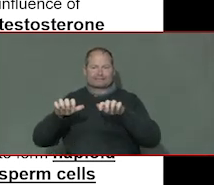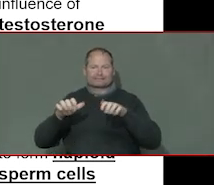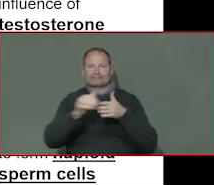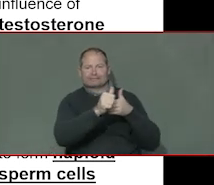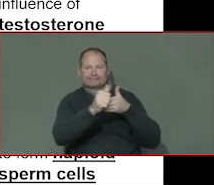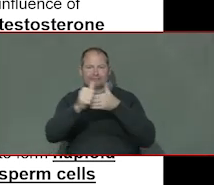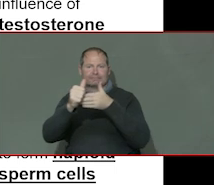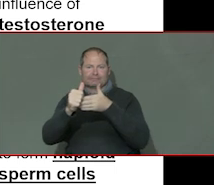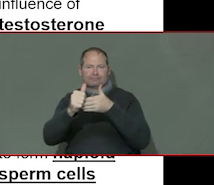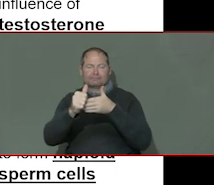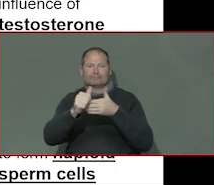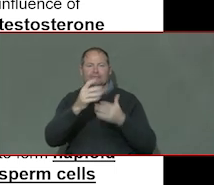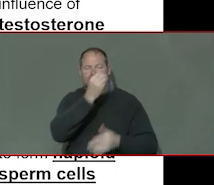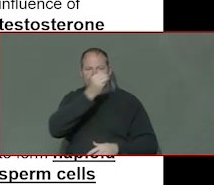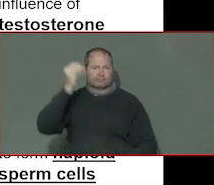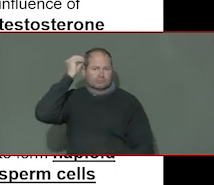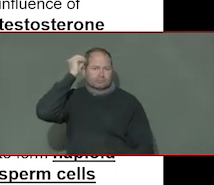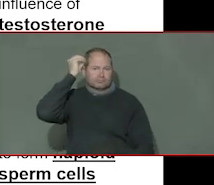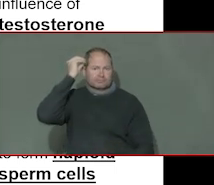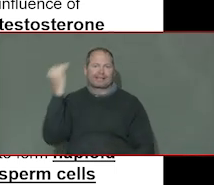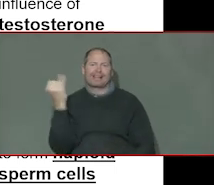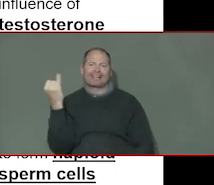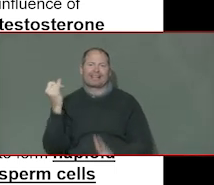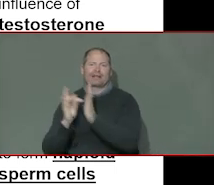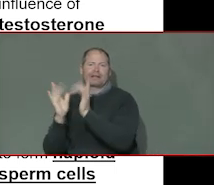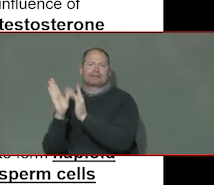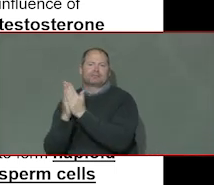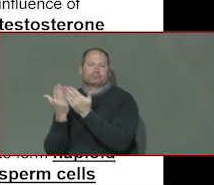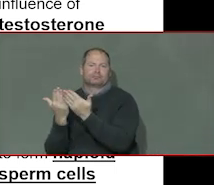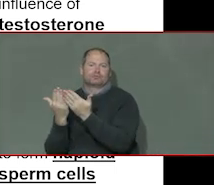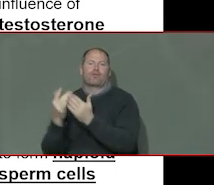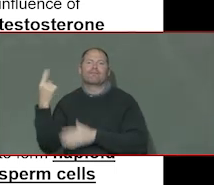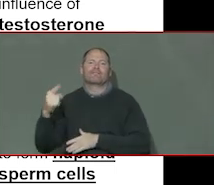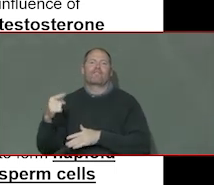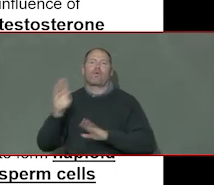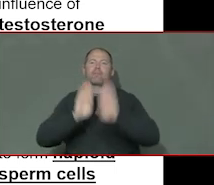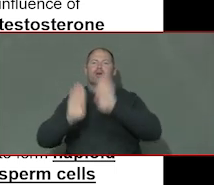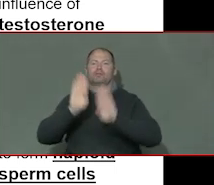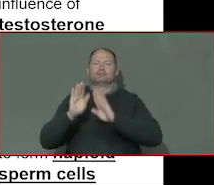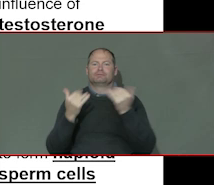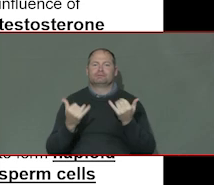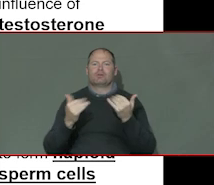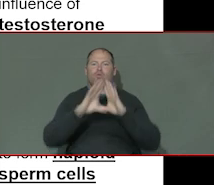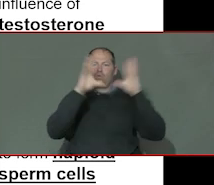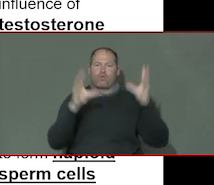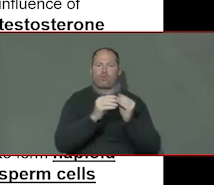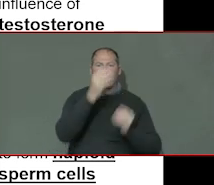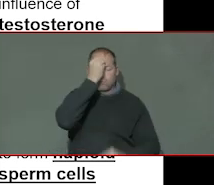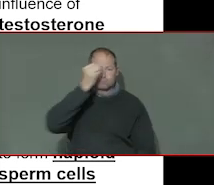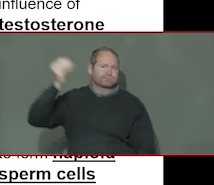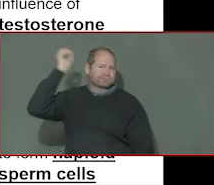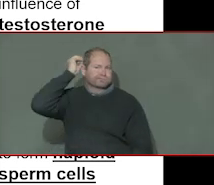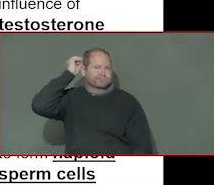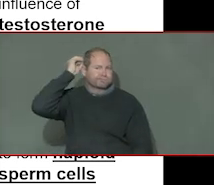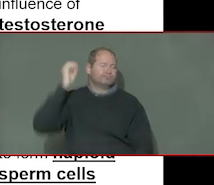guideline is your Bible for biology. Make sure you have it with you at all times. Make sure you tick everything off.